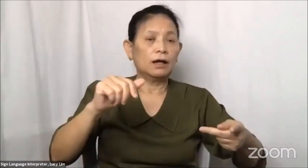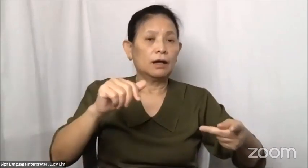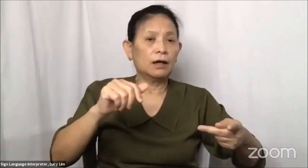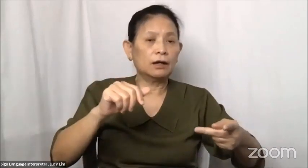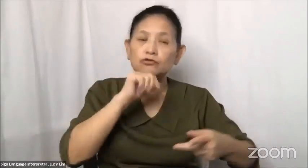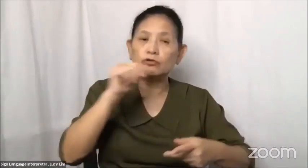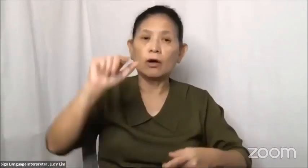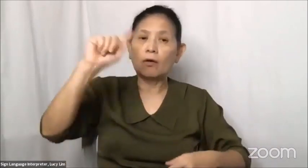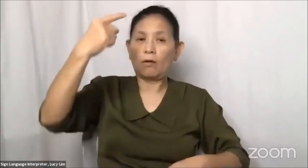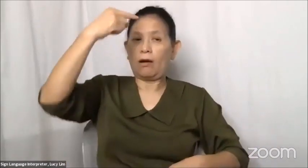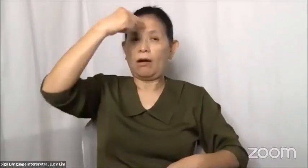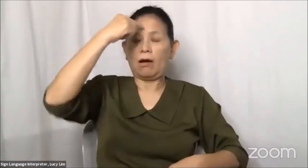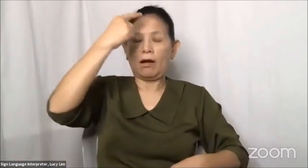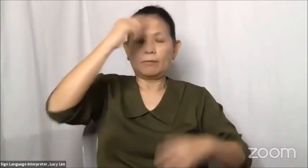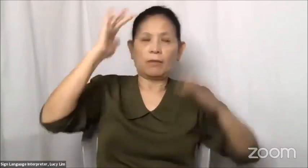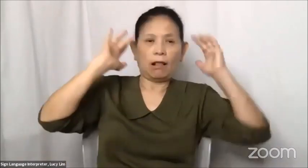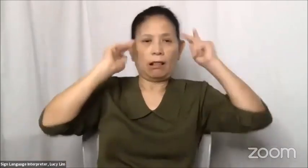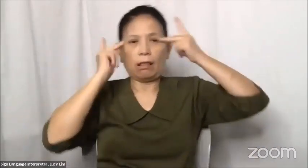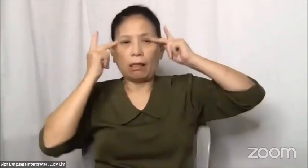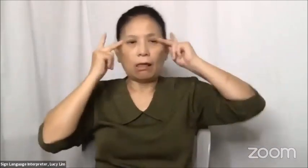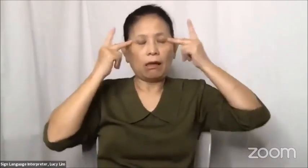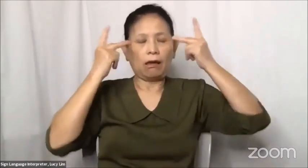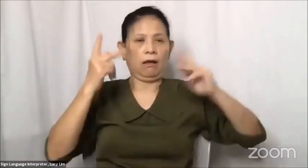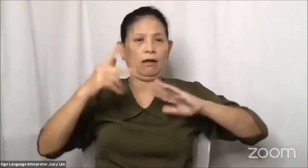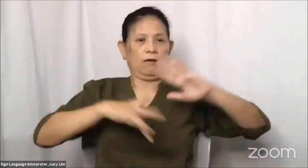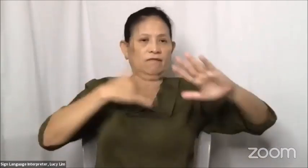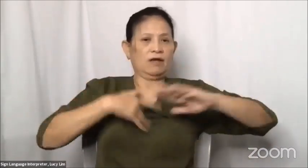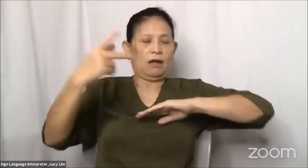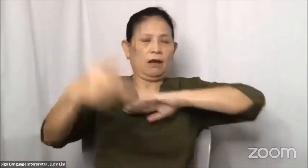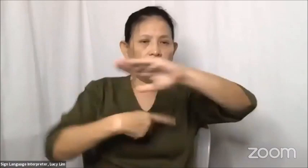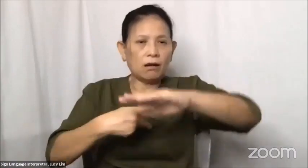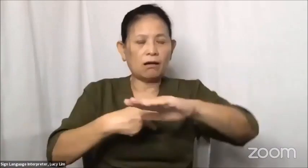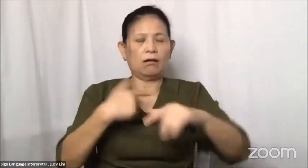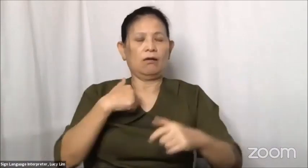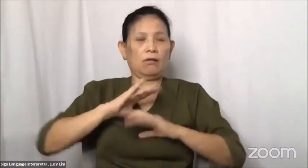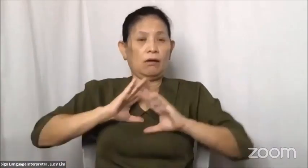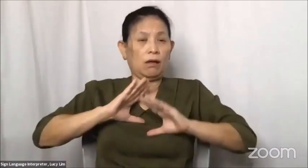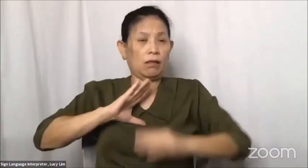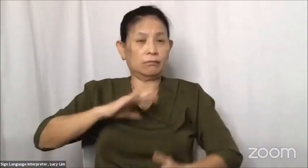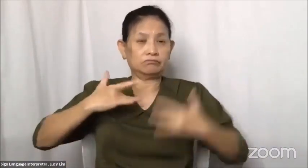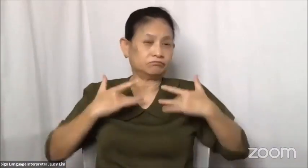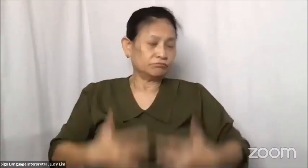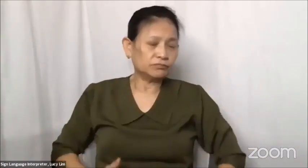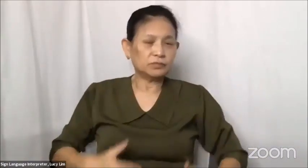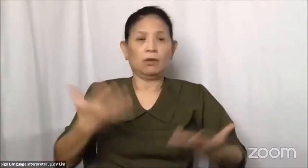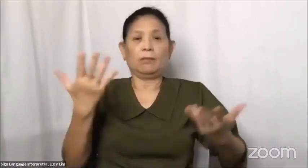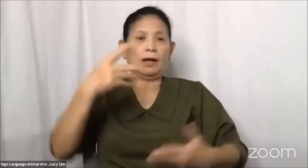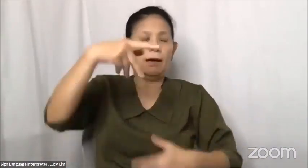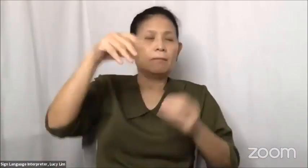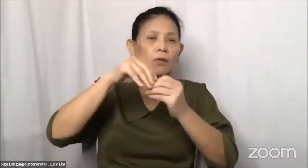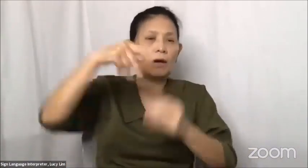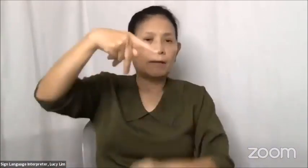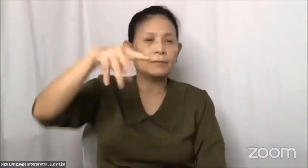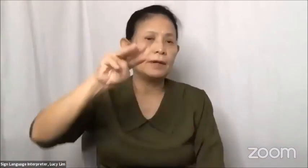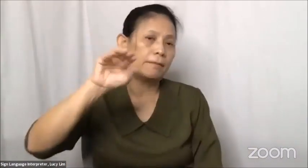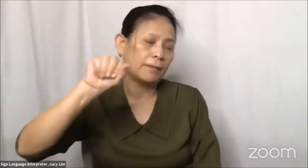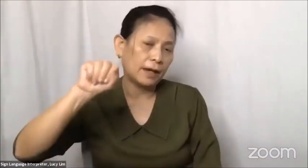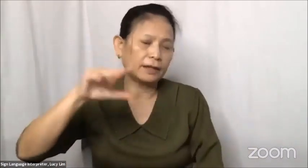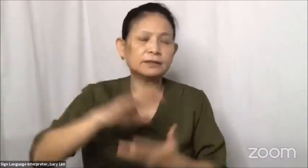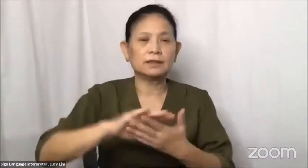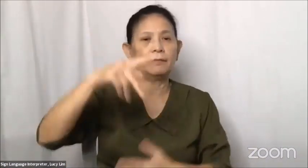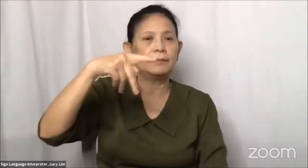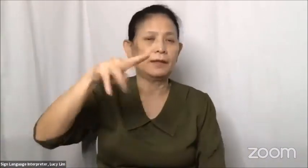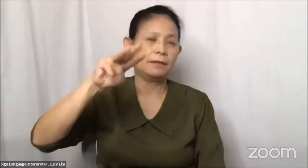anxiety, depressions, or suicide, but mental illness such as PMS, premenstrual syndrome,